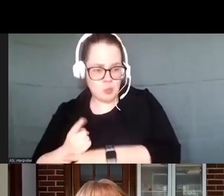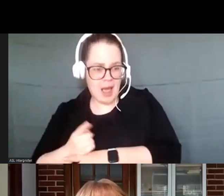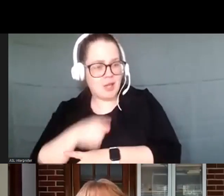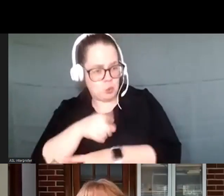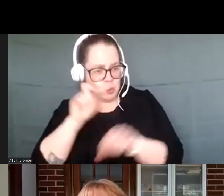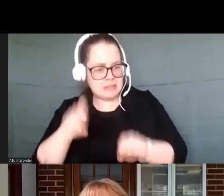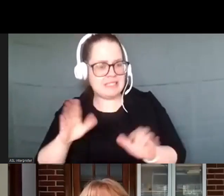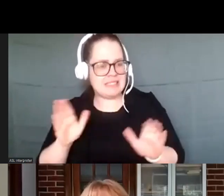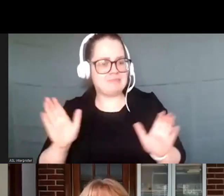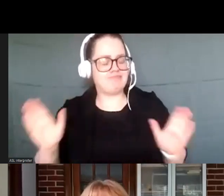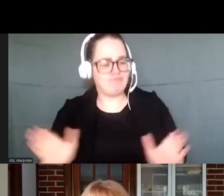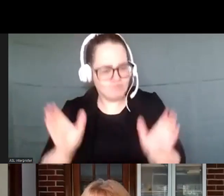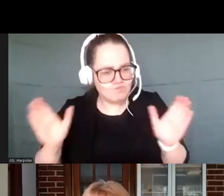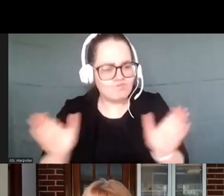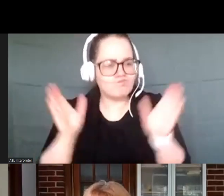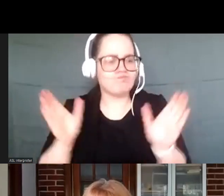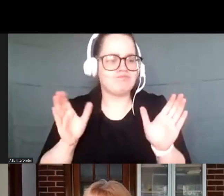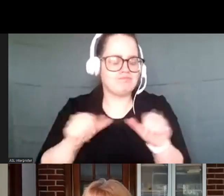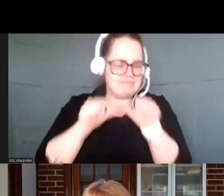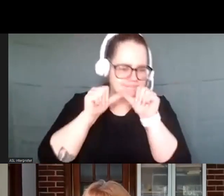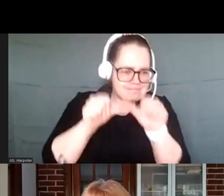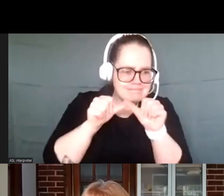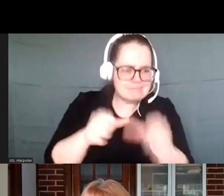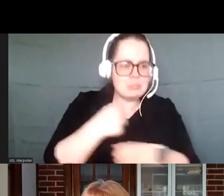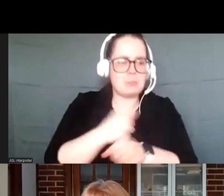and making sure that you have your stuff together.